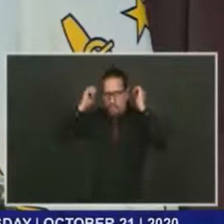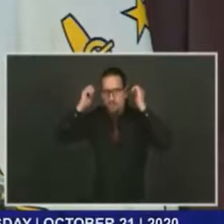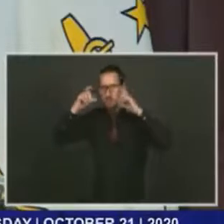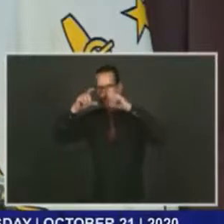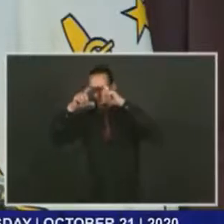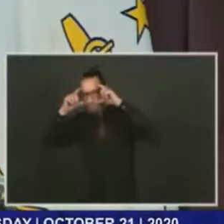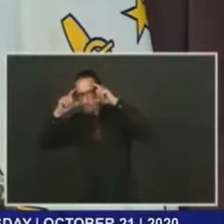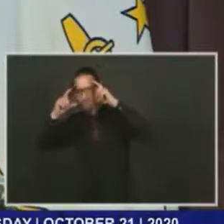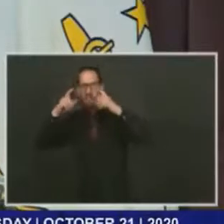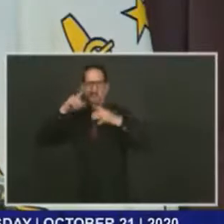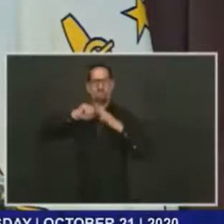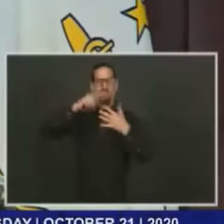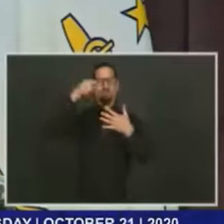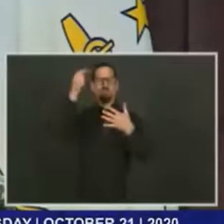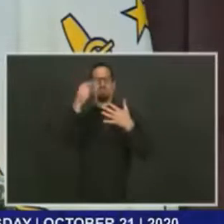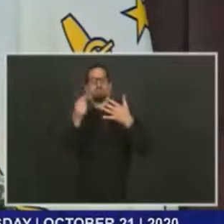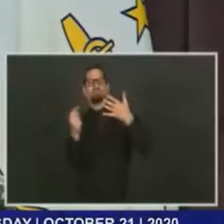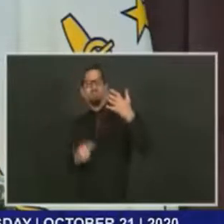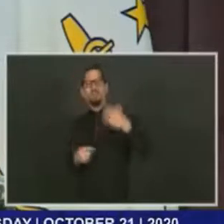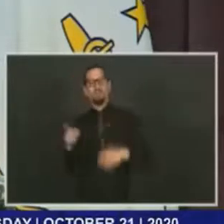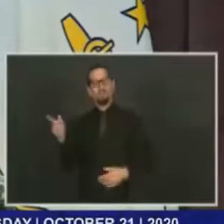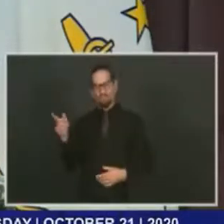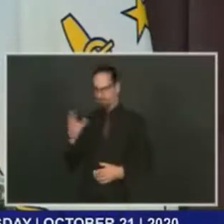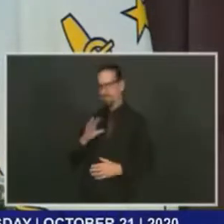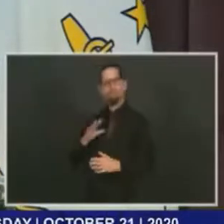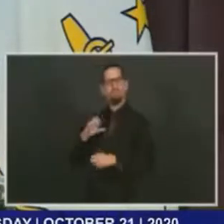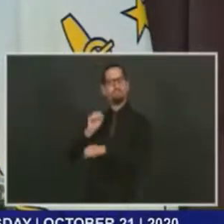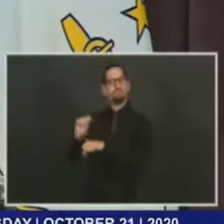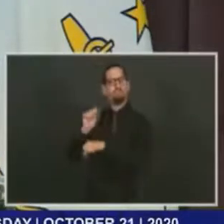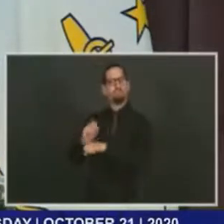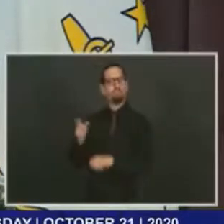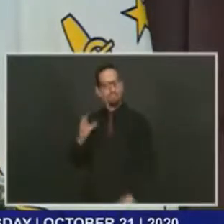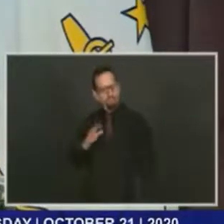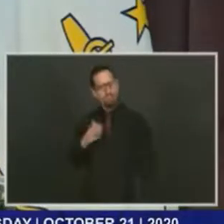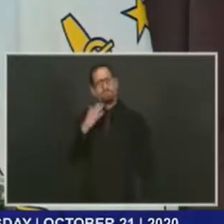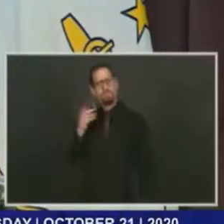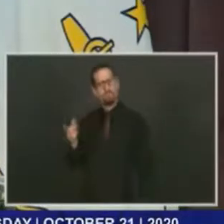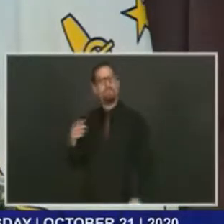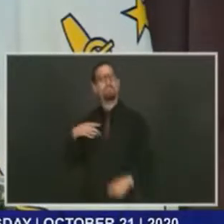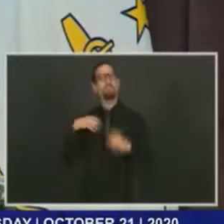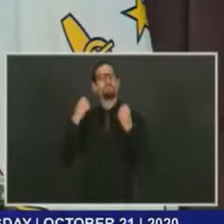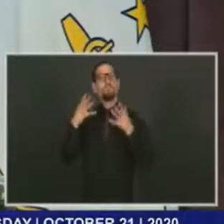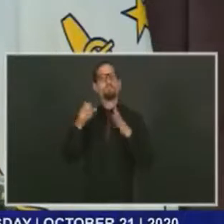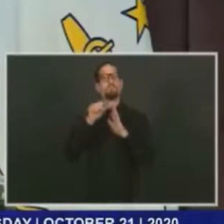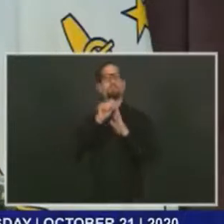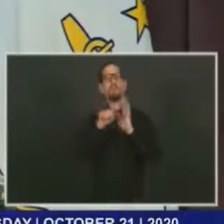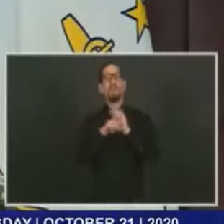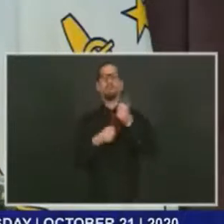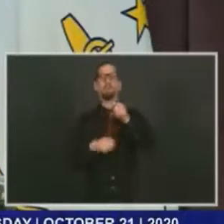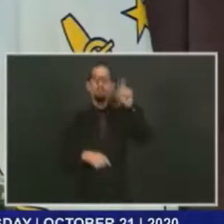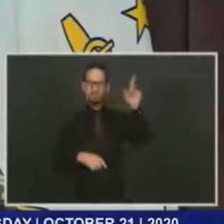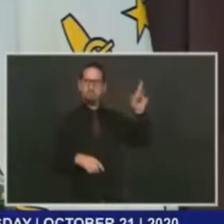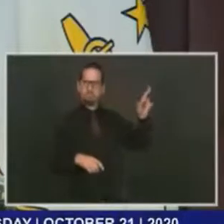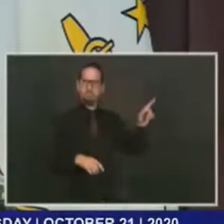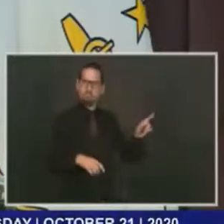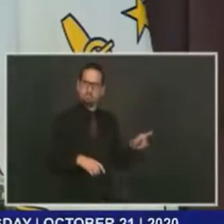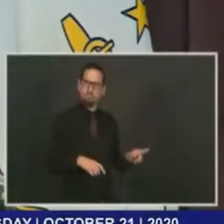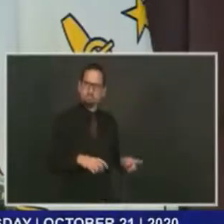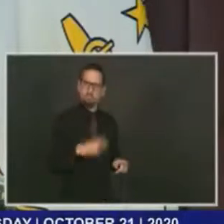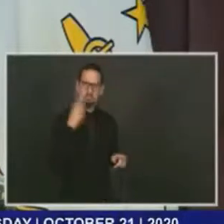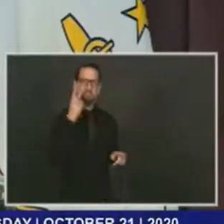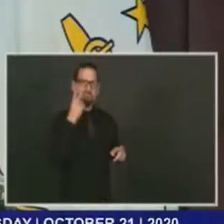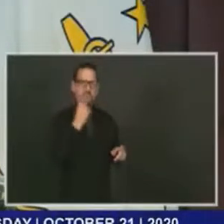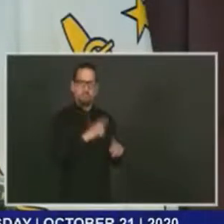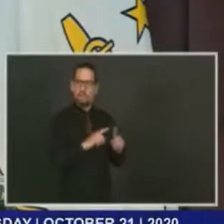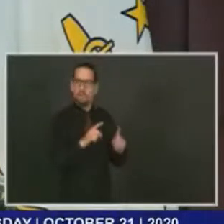person to do the job, and you're often in close quarters. And so what this is there's an auditor in each